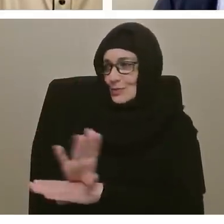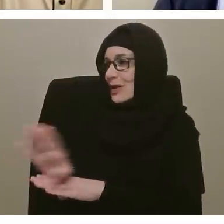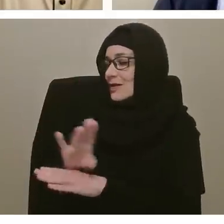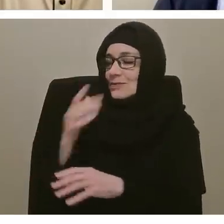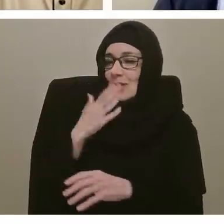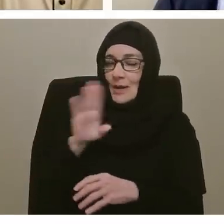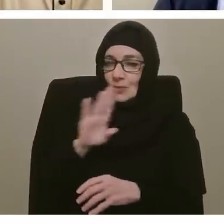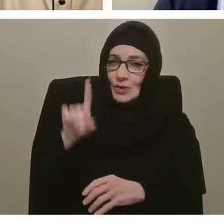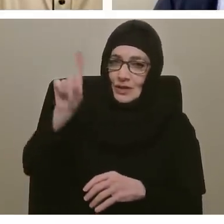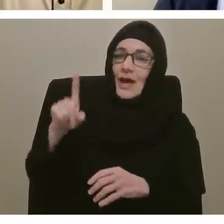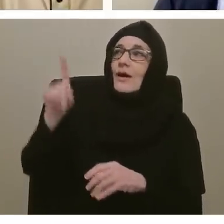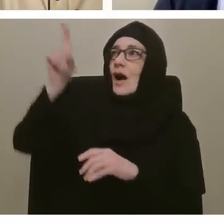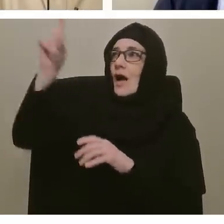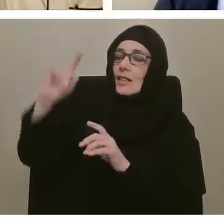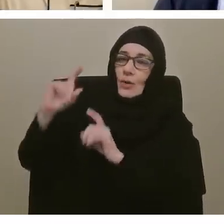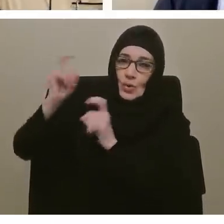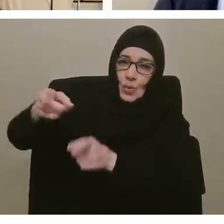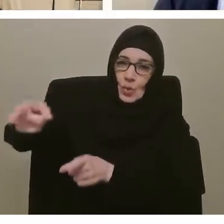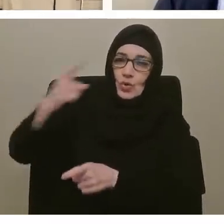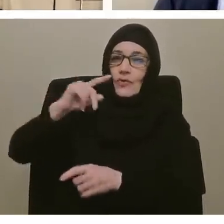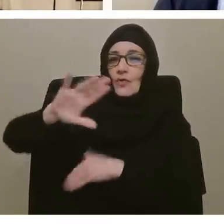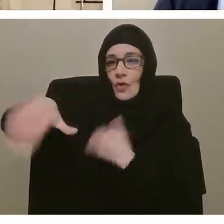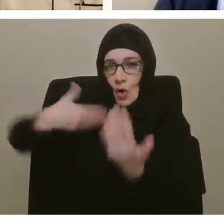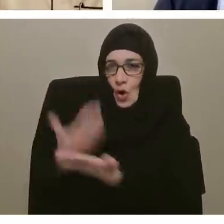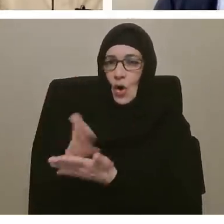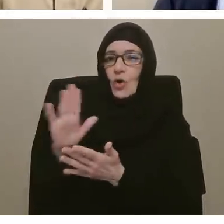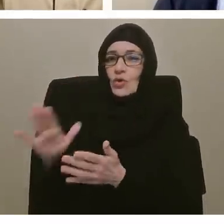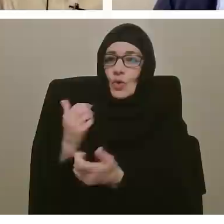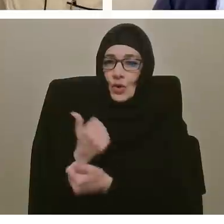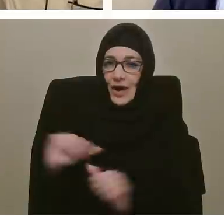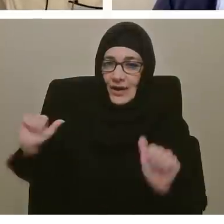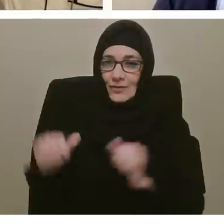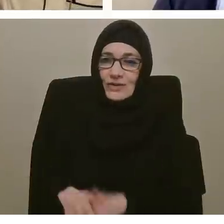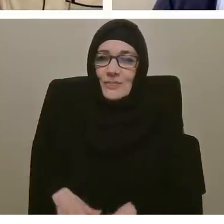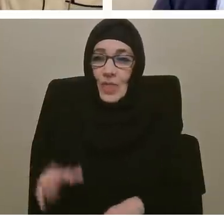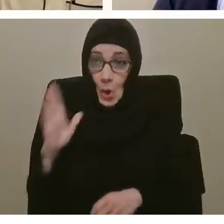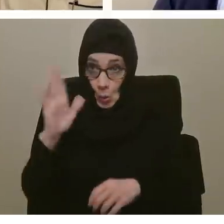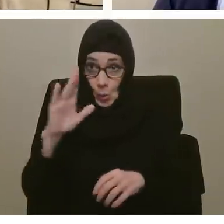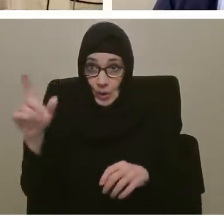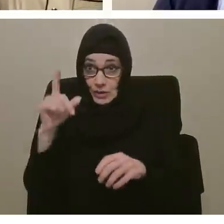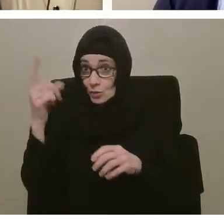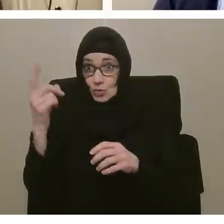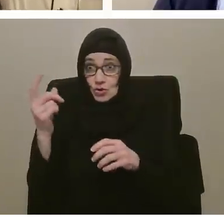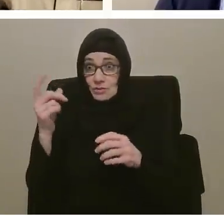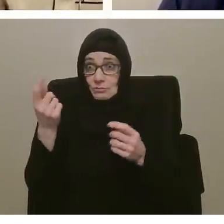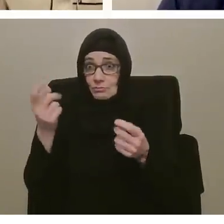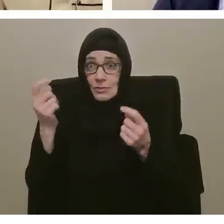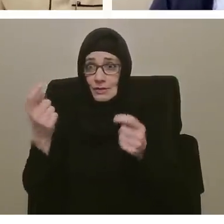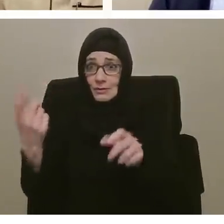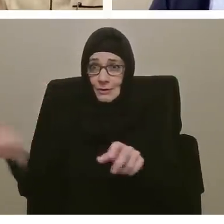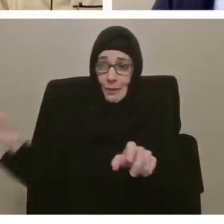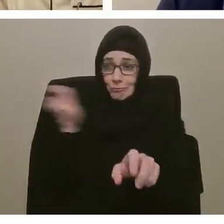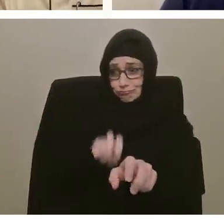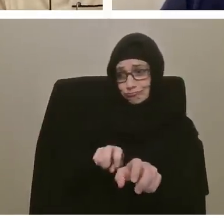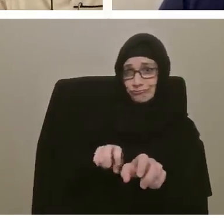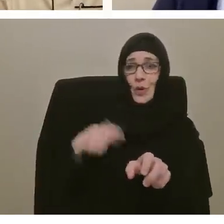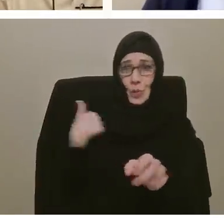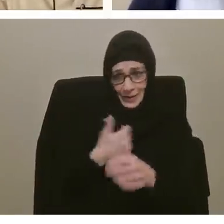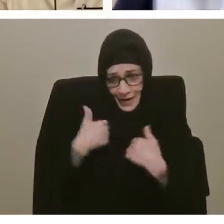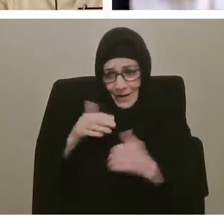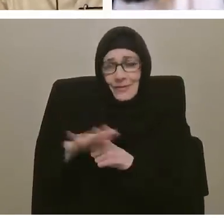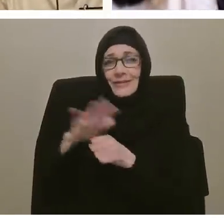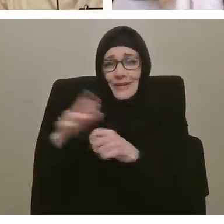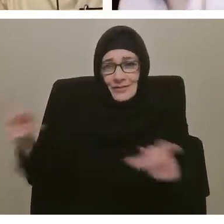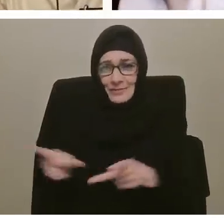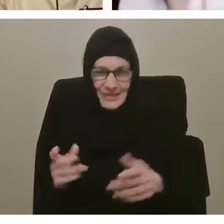Allah reward you for all of your efforts. Are you gonna pop in? We got a third space here. Yeah, I was just thinking. I was like, how do I get into it? I want to do one of those moves where